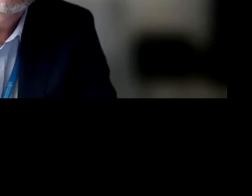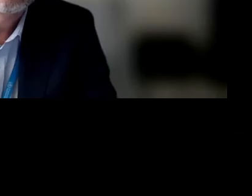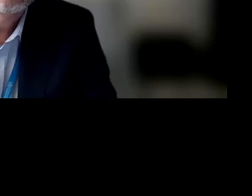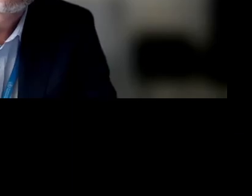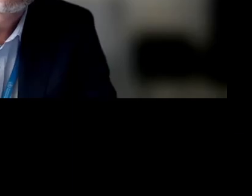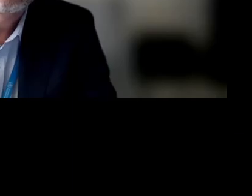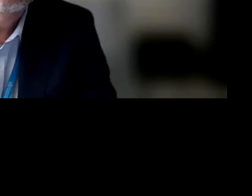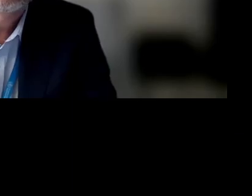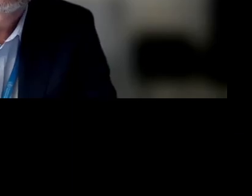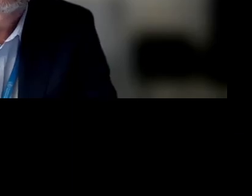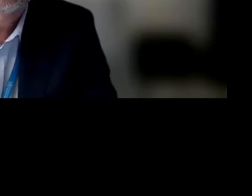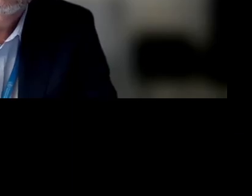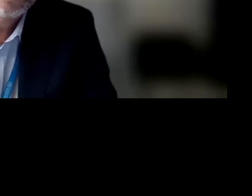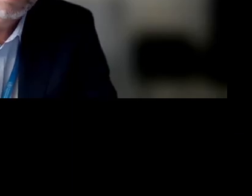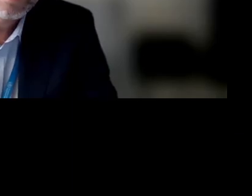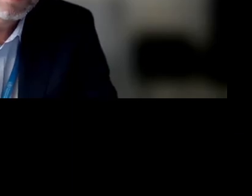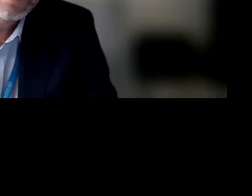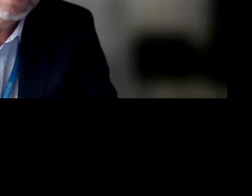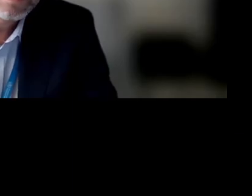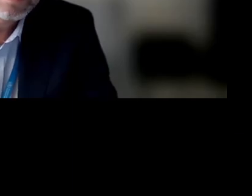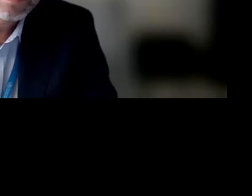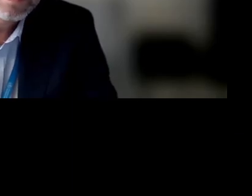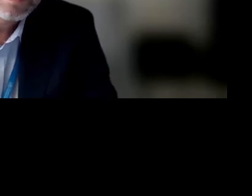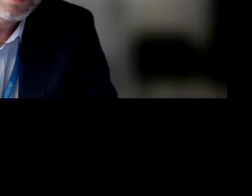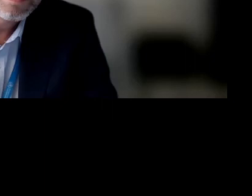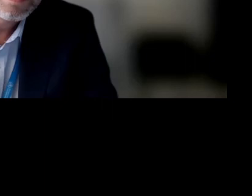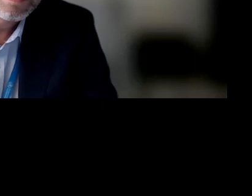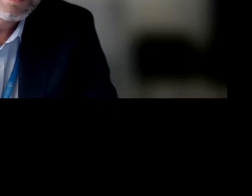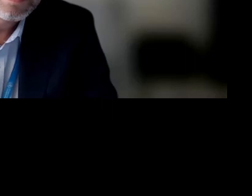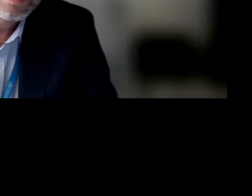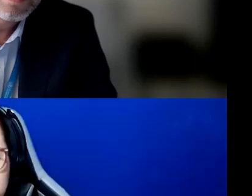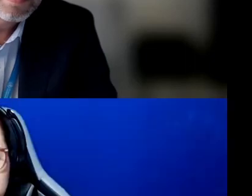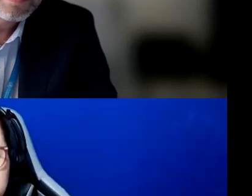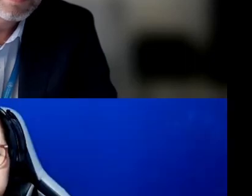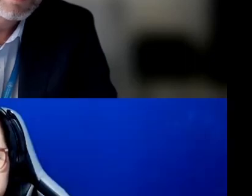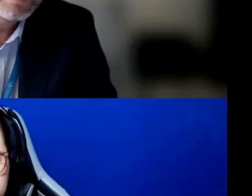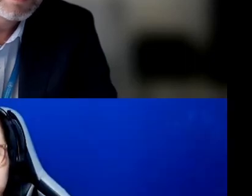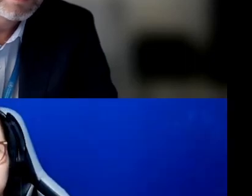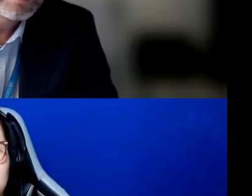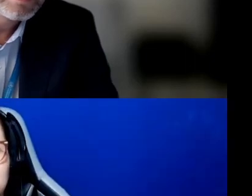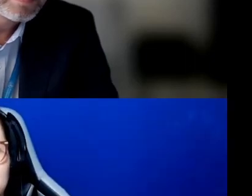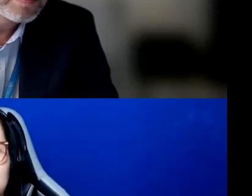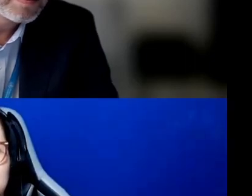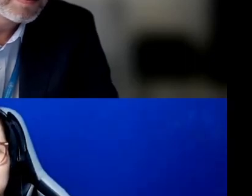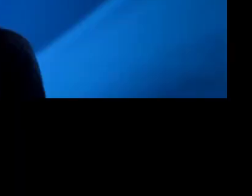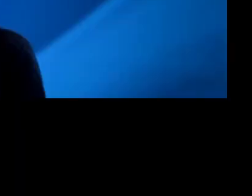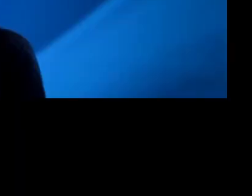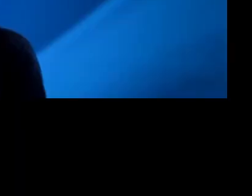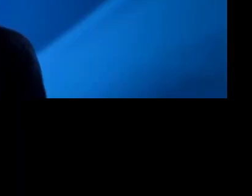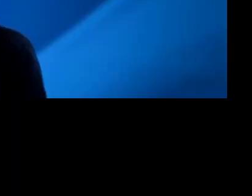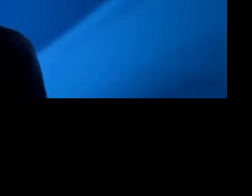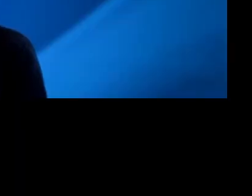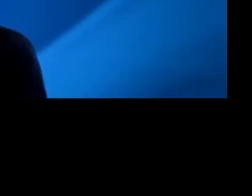So I'm pleased to be able to hand the floor to Mr. Ludy Suryantoro, who is the unit head for multisectoral engagement for health